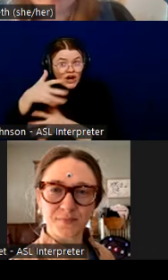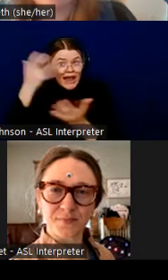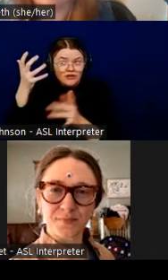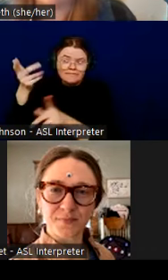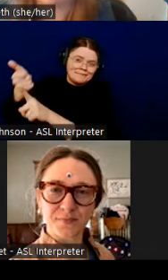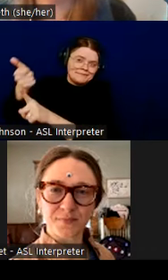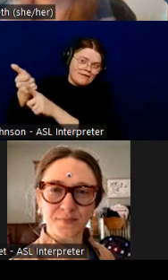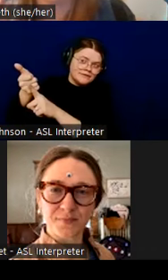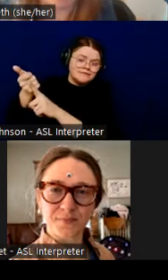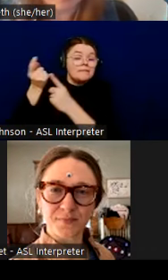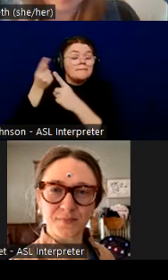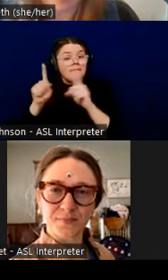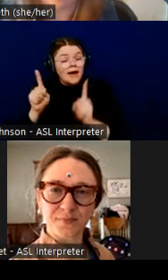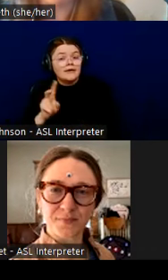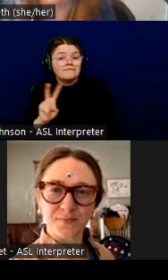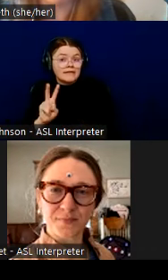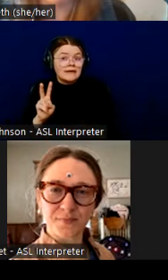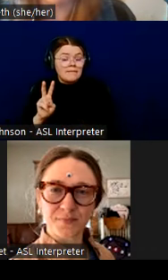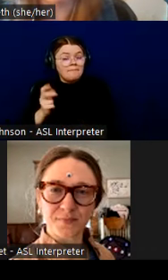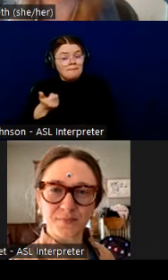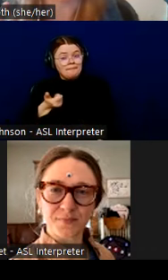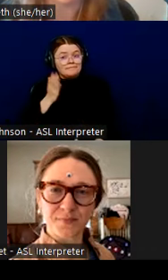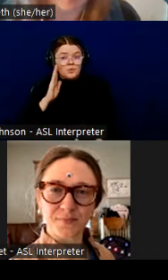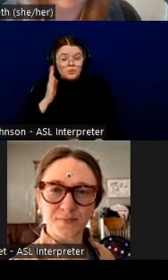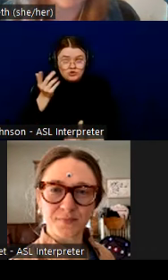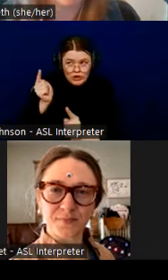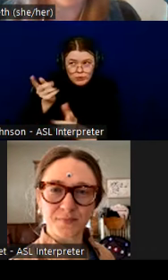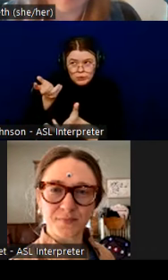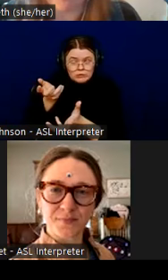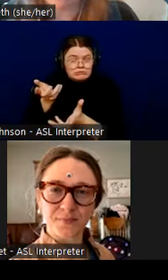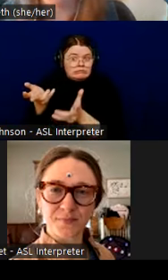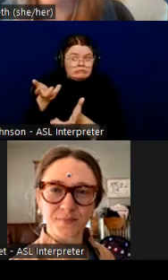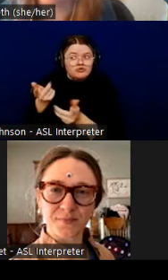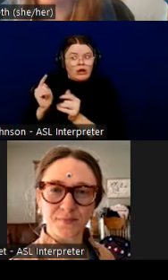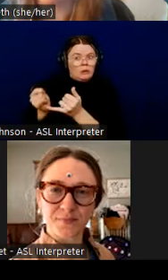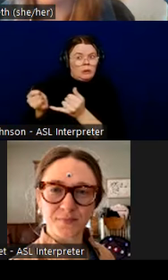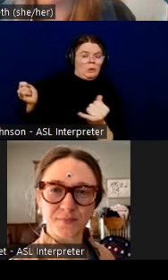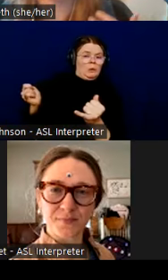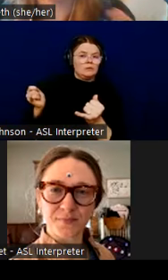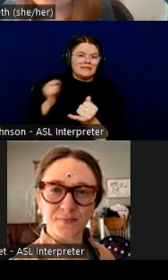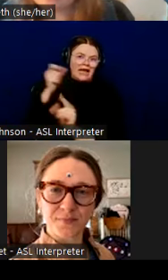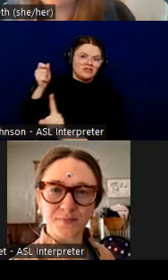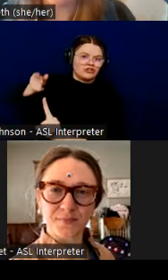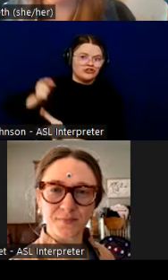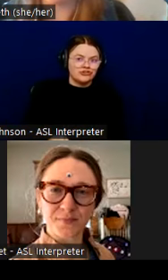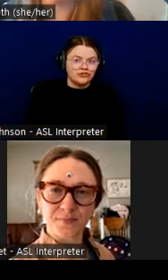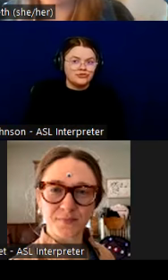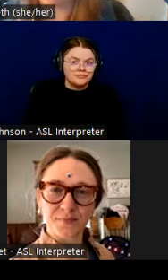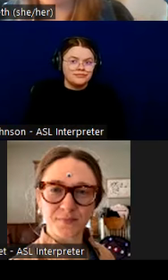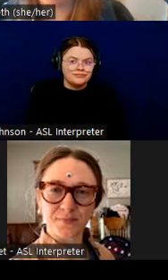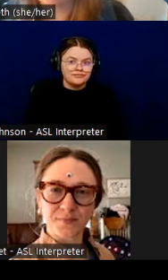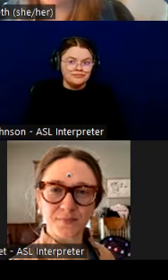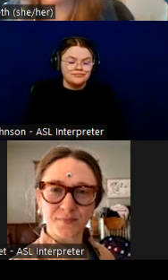best anyway to avoid tripping that wire. They radically change